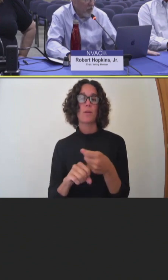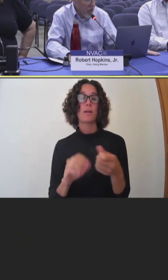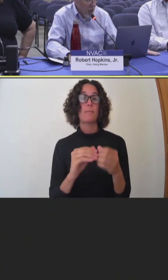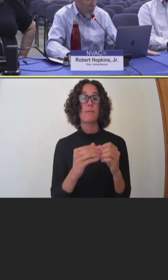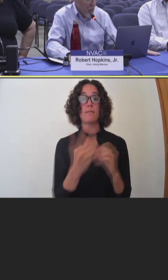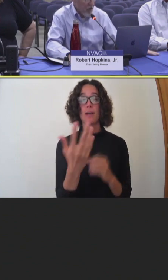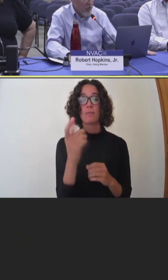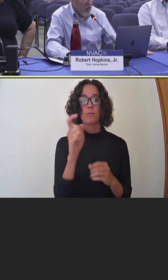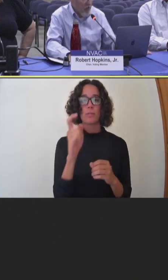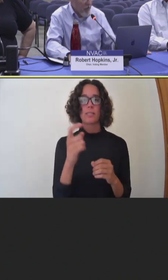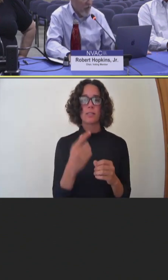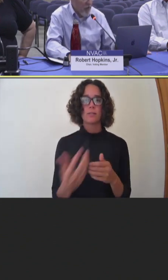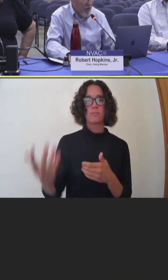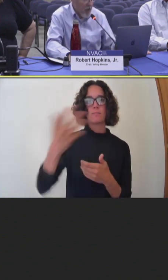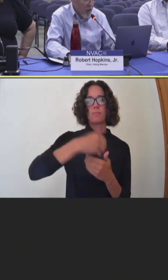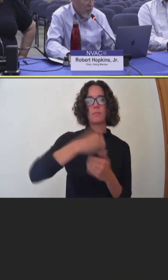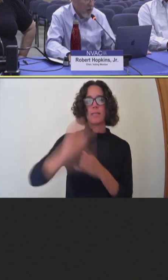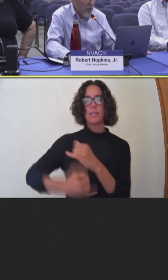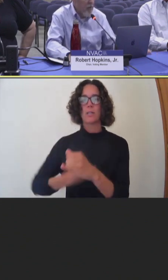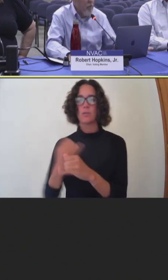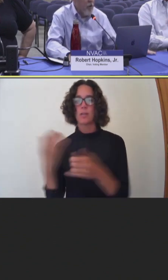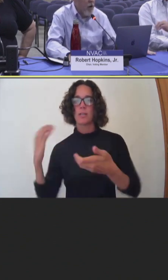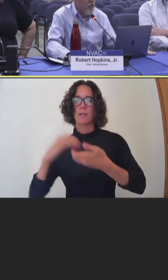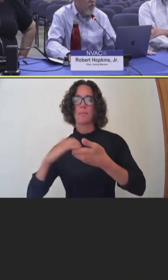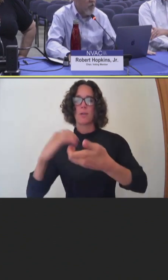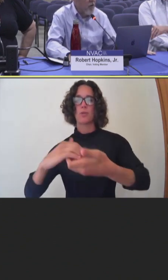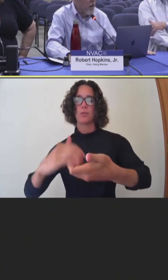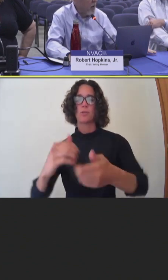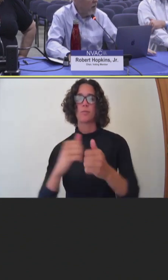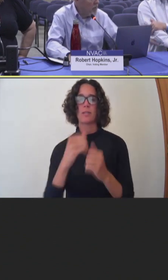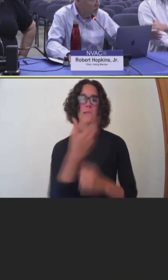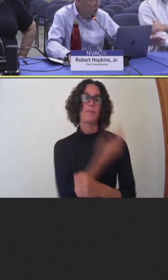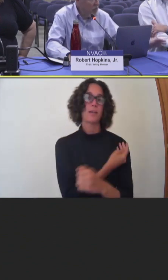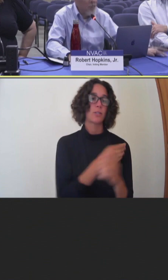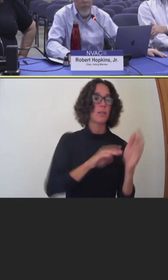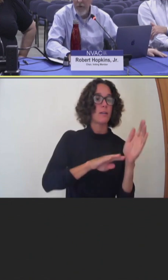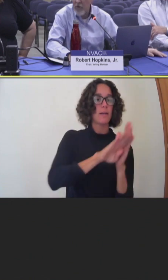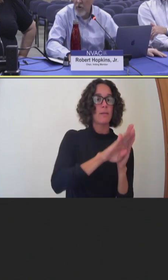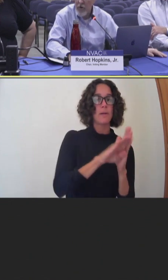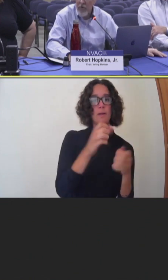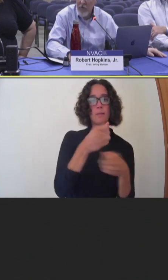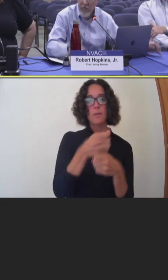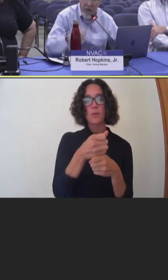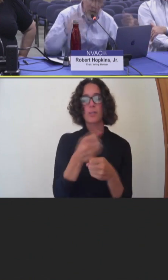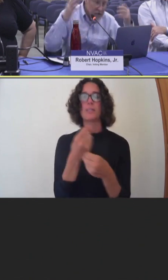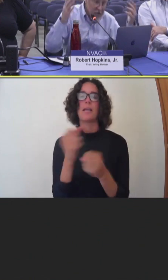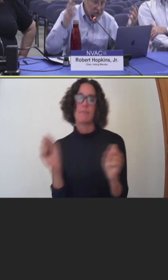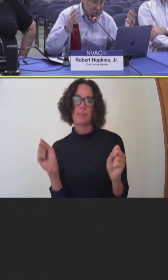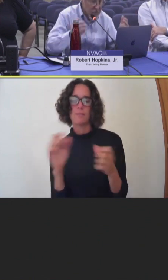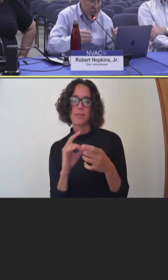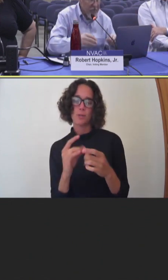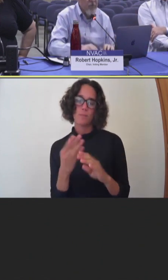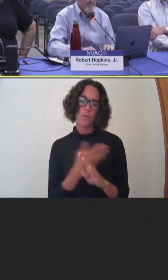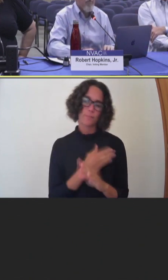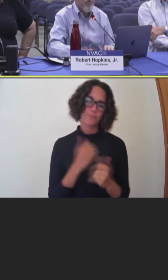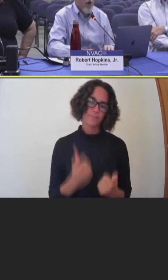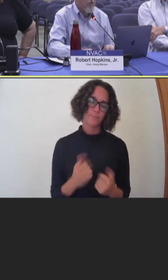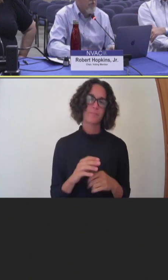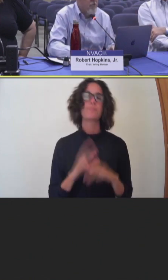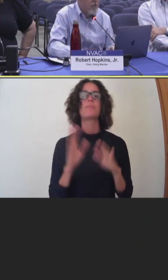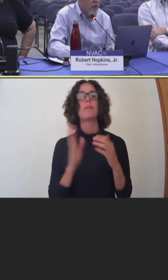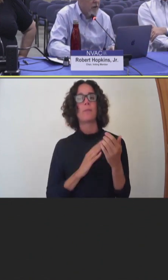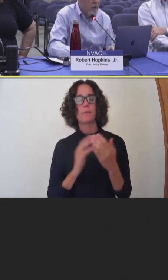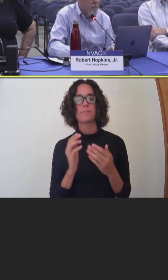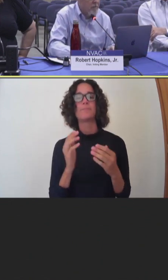international collaborations on vaccine development, production, and safety, as I mentioned earlier. So just some